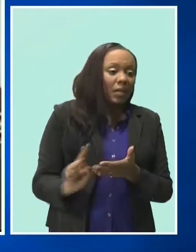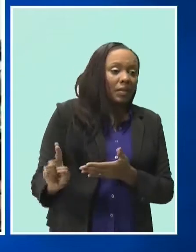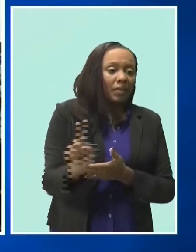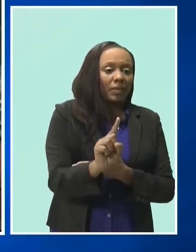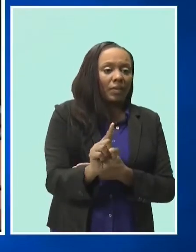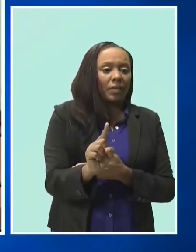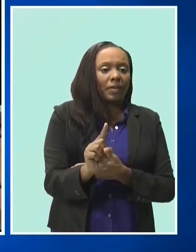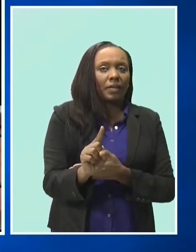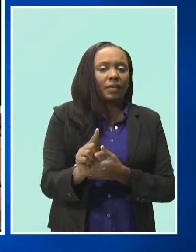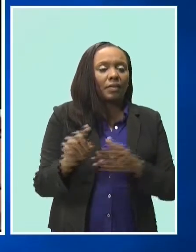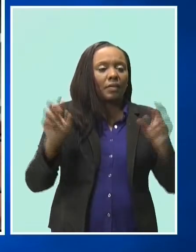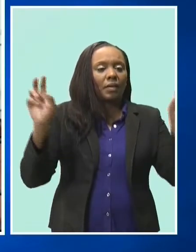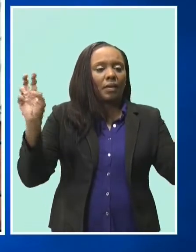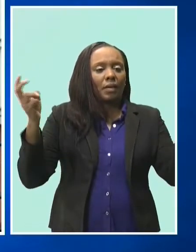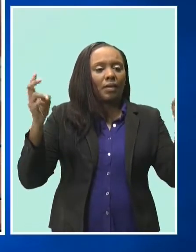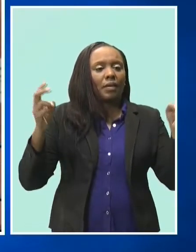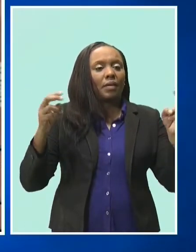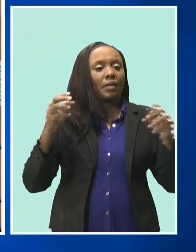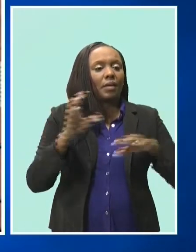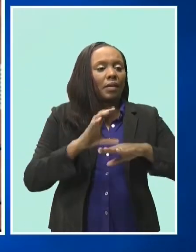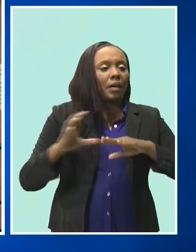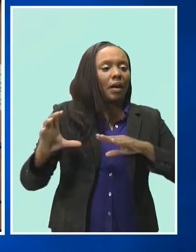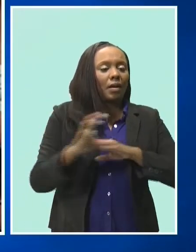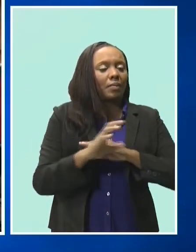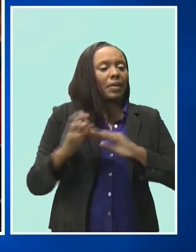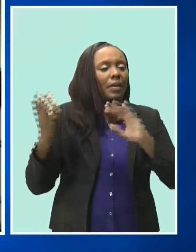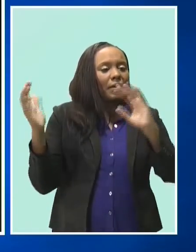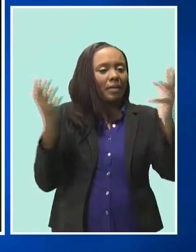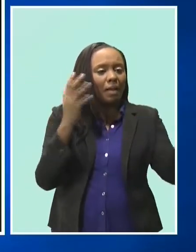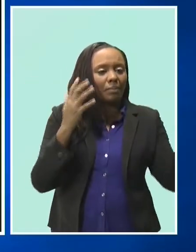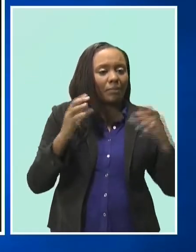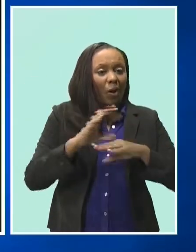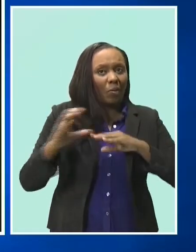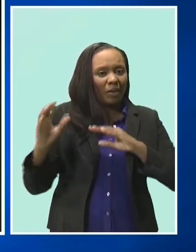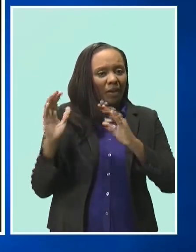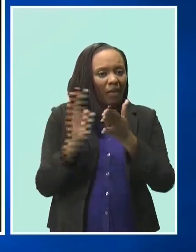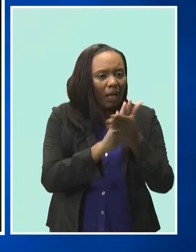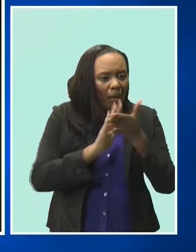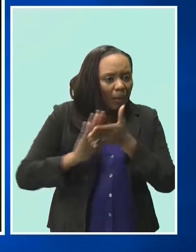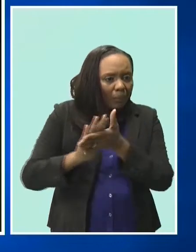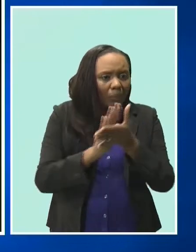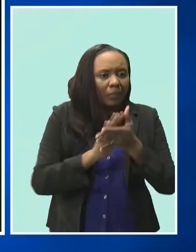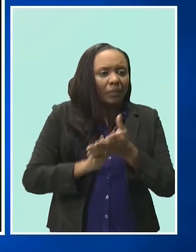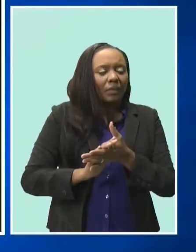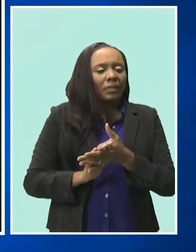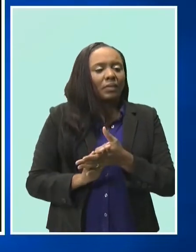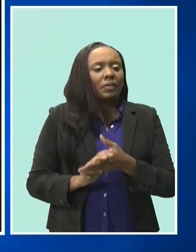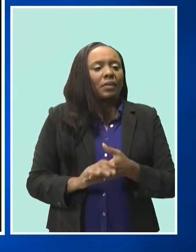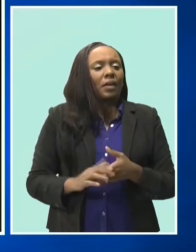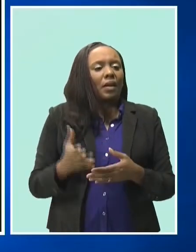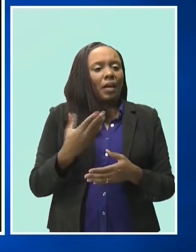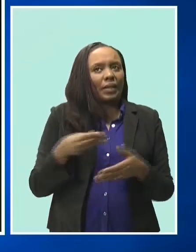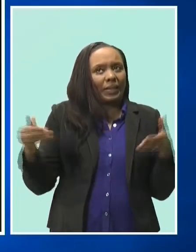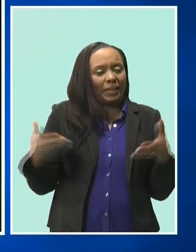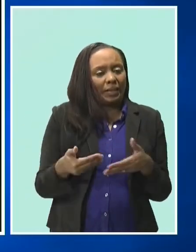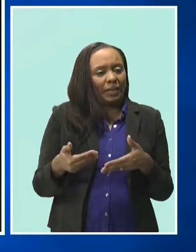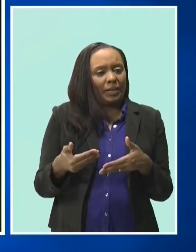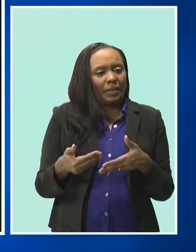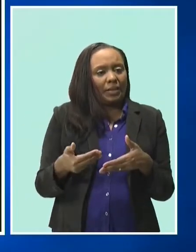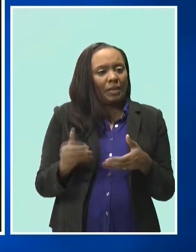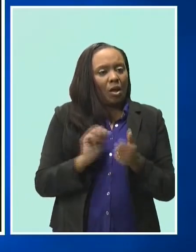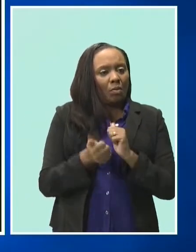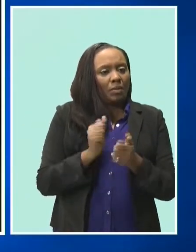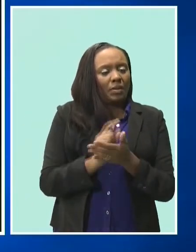be a Caribbean clap to include essential workers throughout the region. The organizers introduced a competition element last week and are